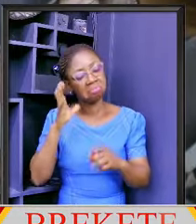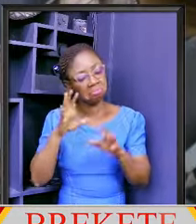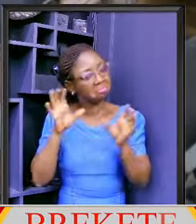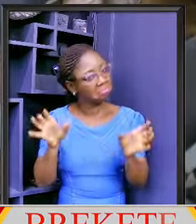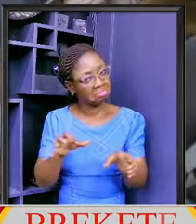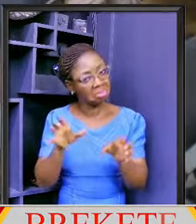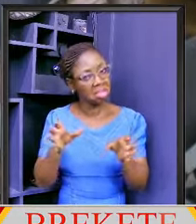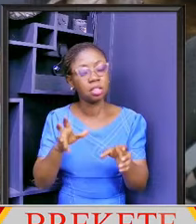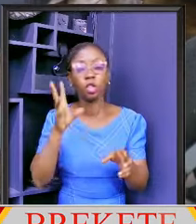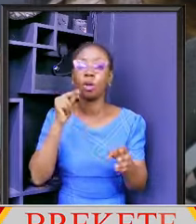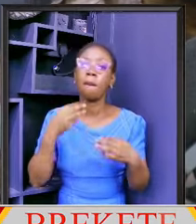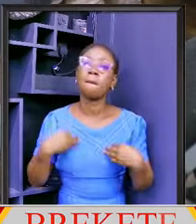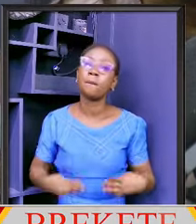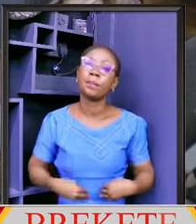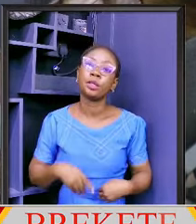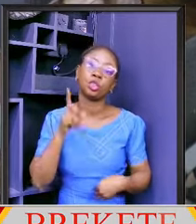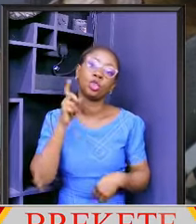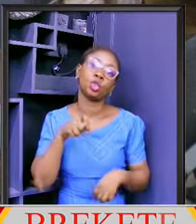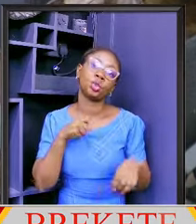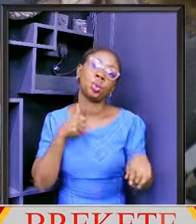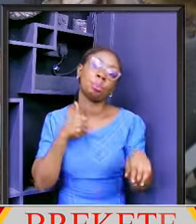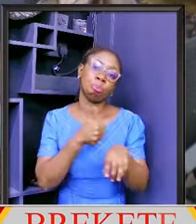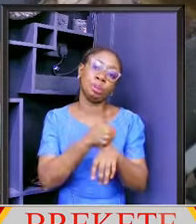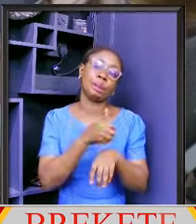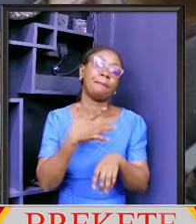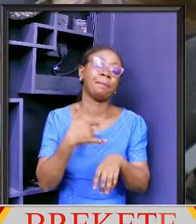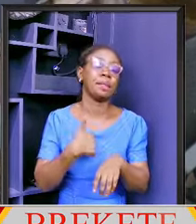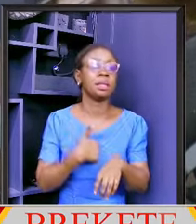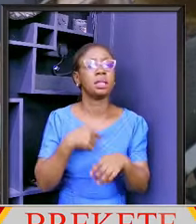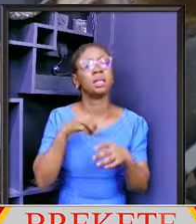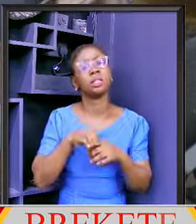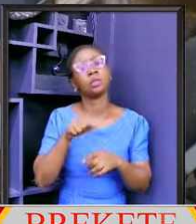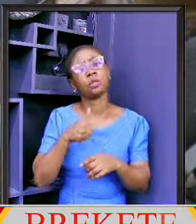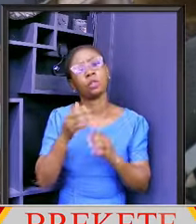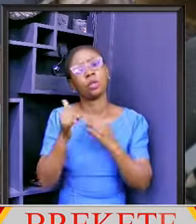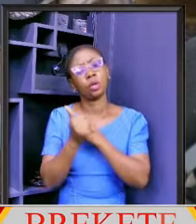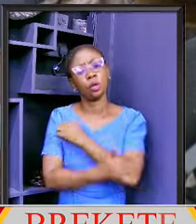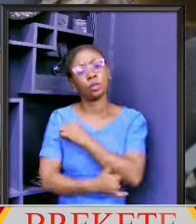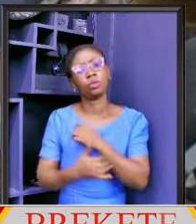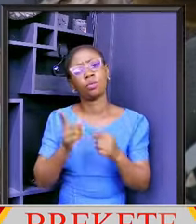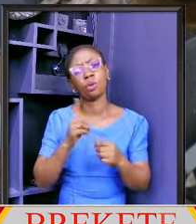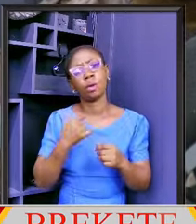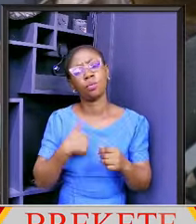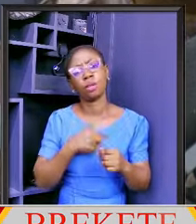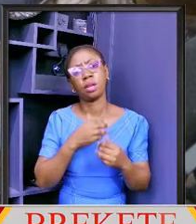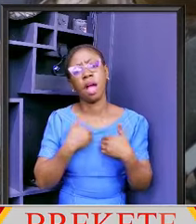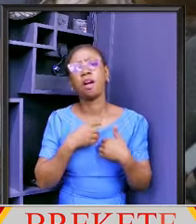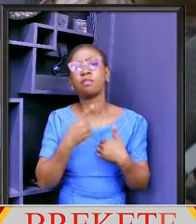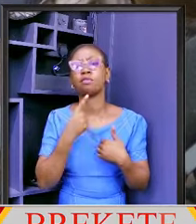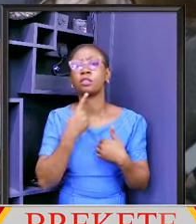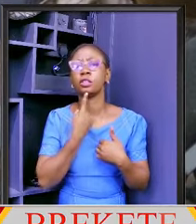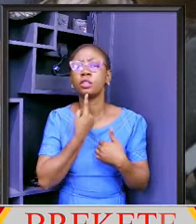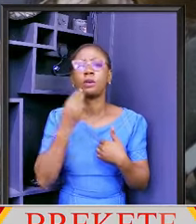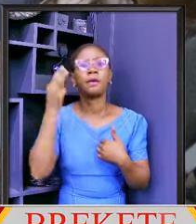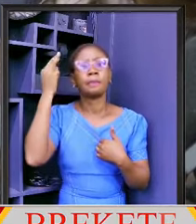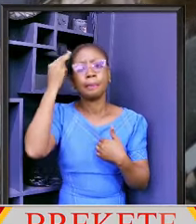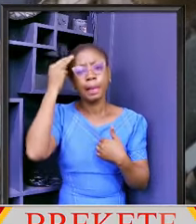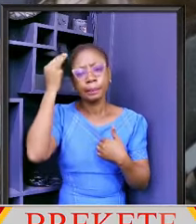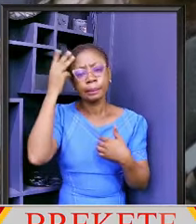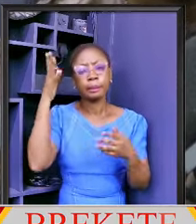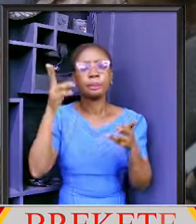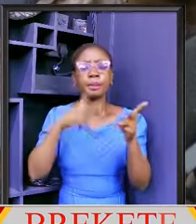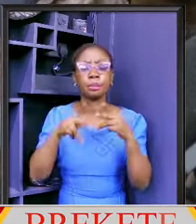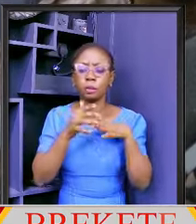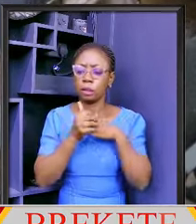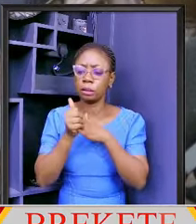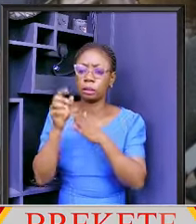action. True. And nobody should blame me. It's true. In other countries where we have serious-minded people